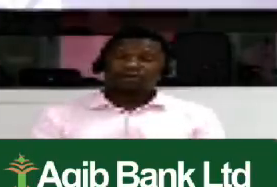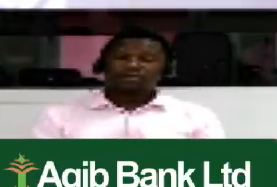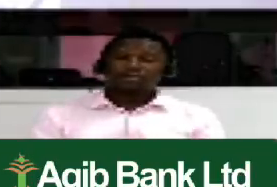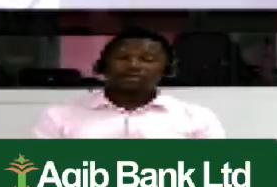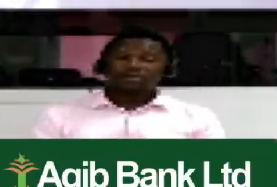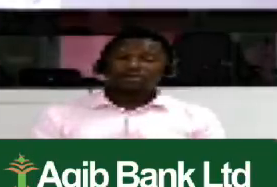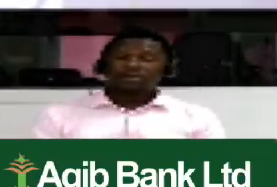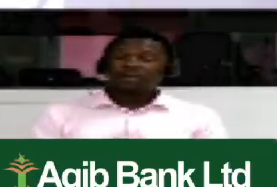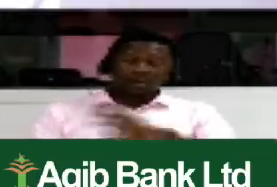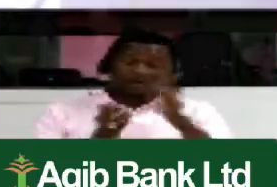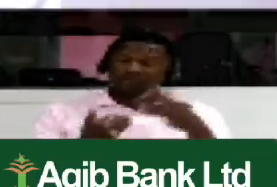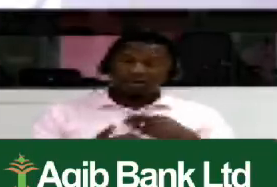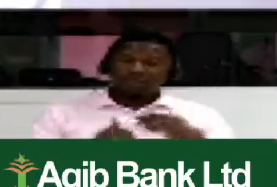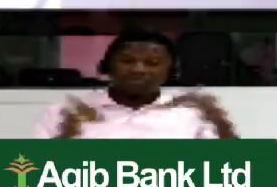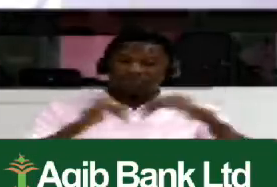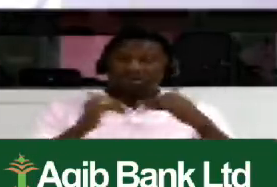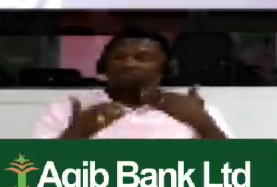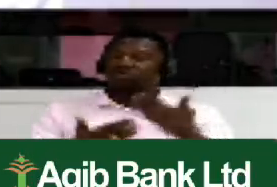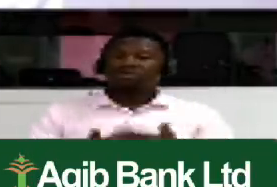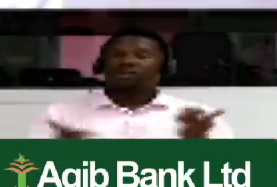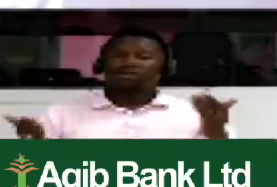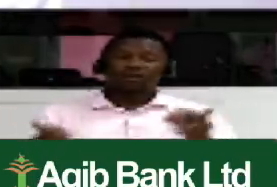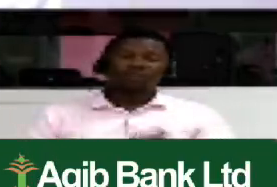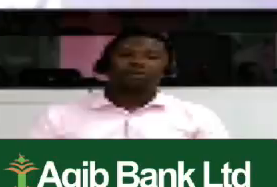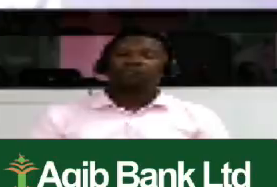And uprootedly, the meeting ended.